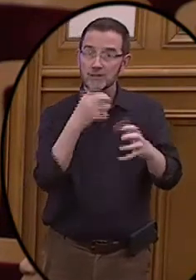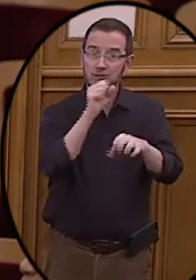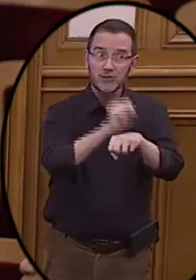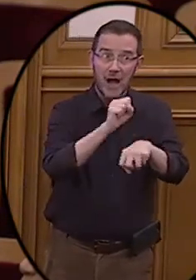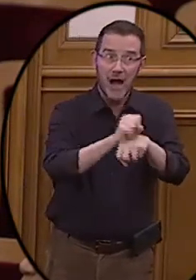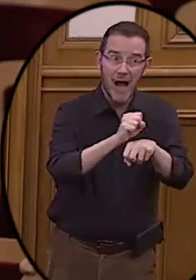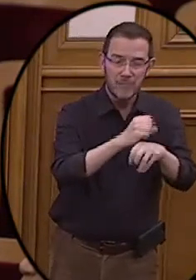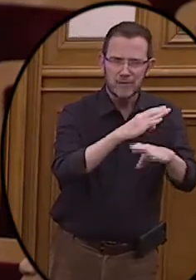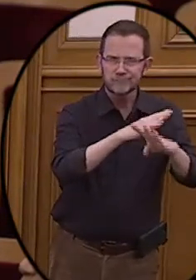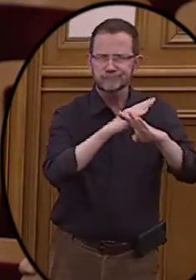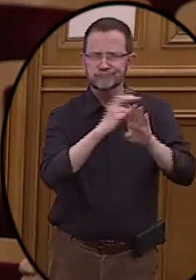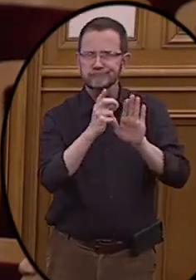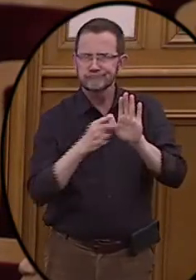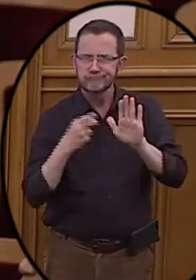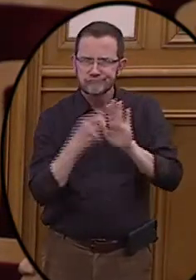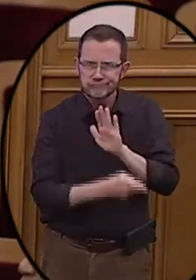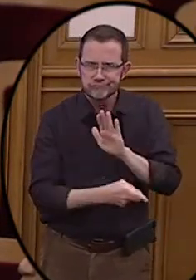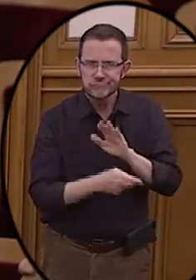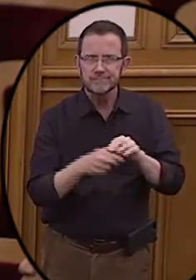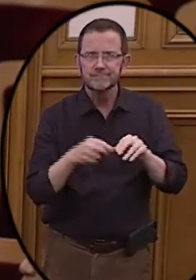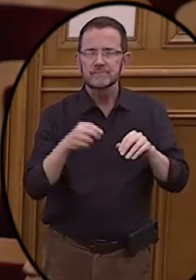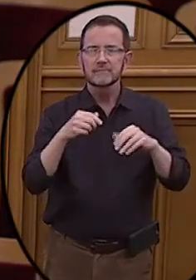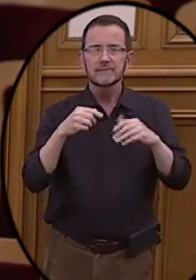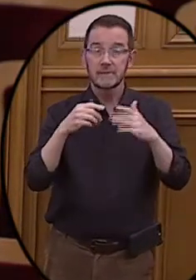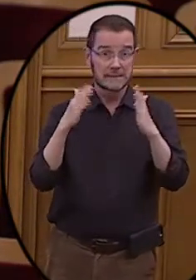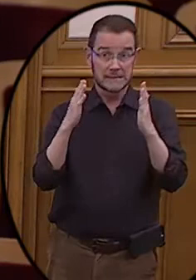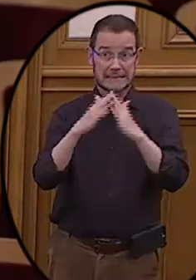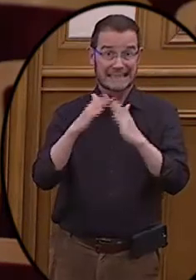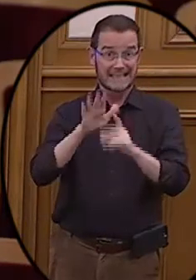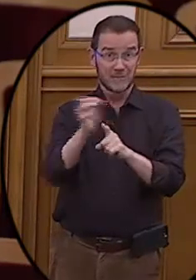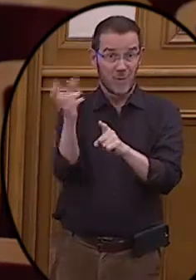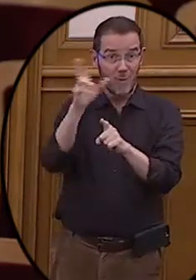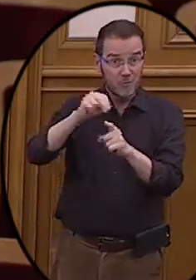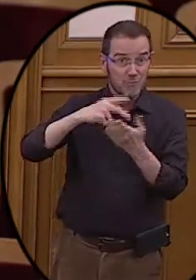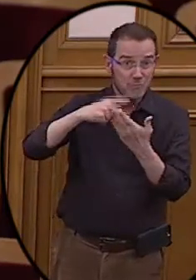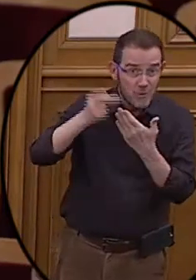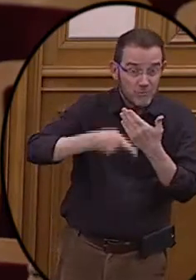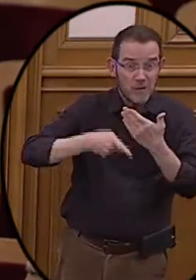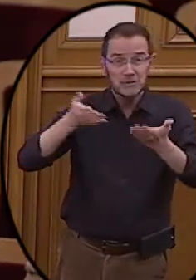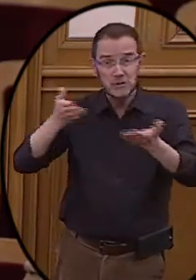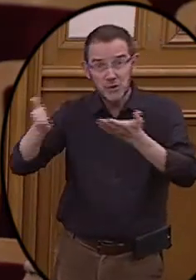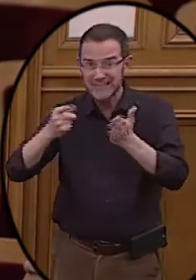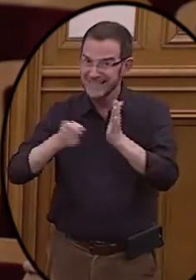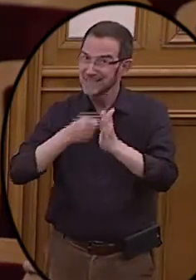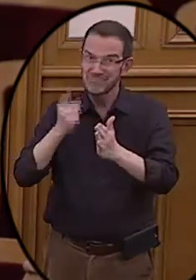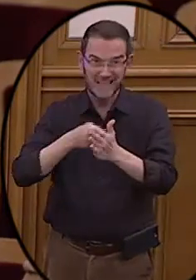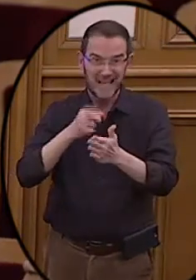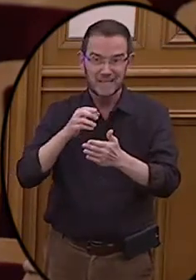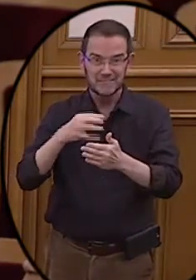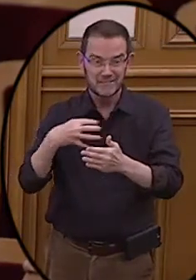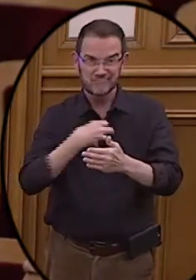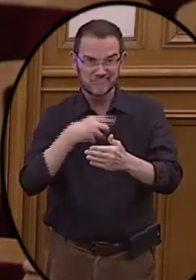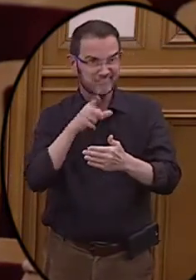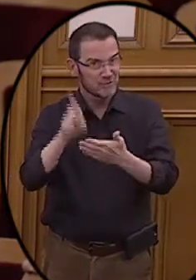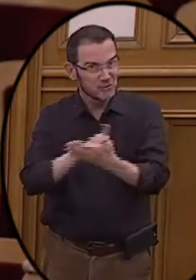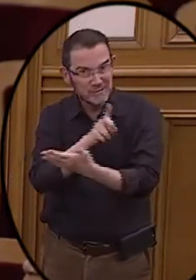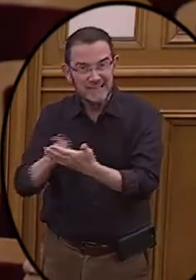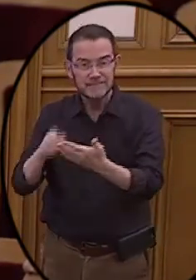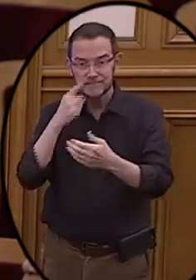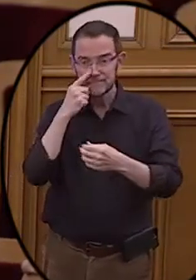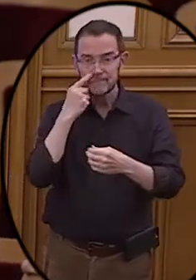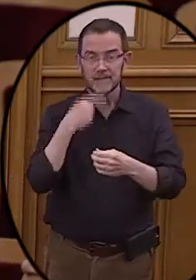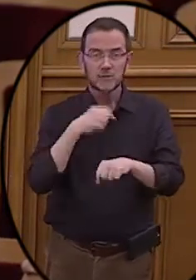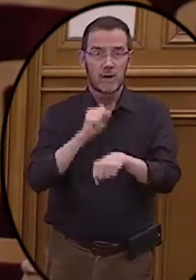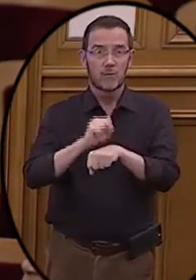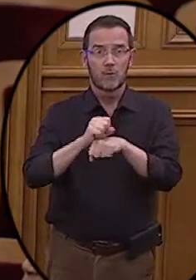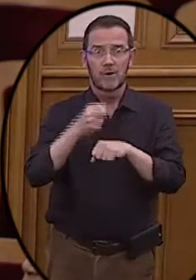establishments, and city-funded programs and services. I've been with the Human Rights Commission for a little over